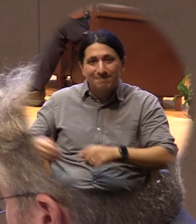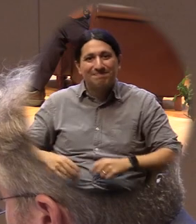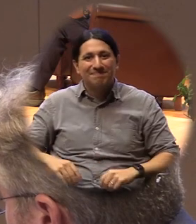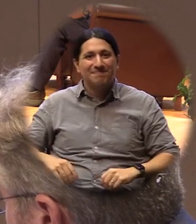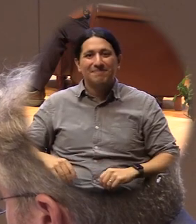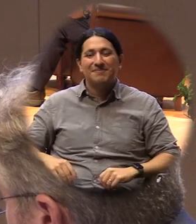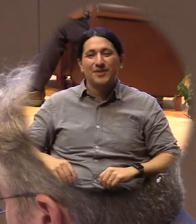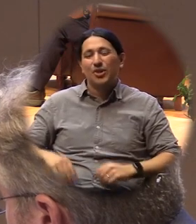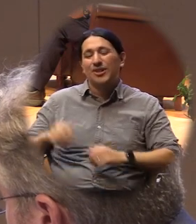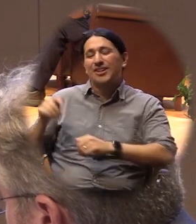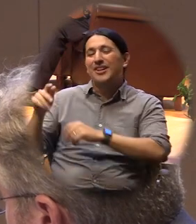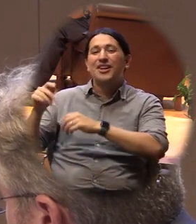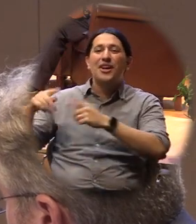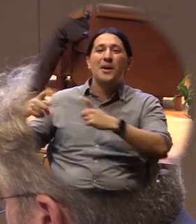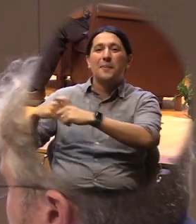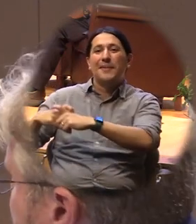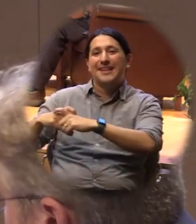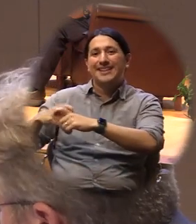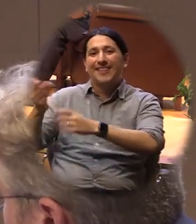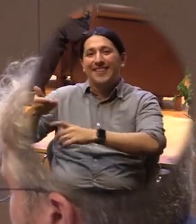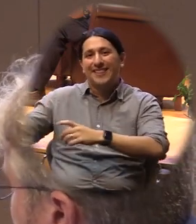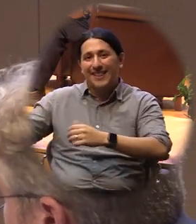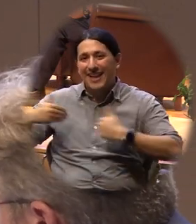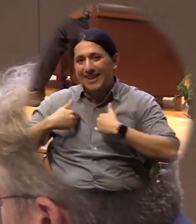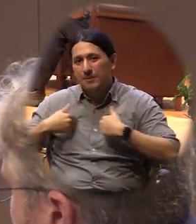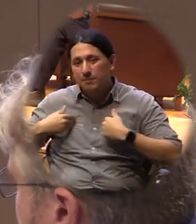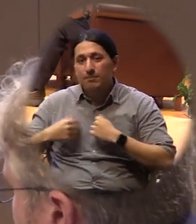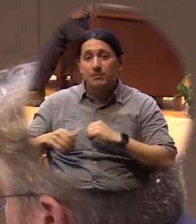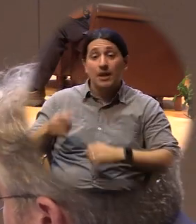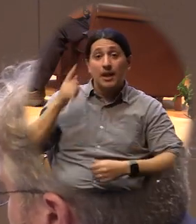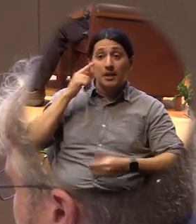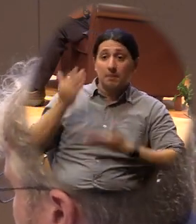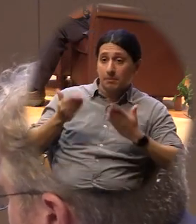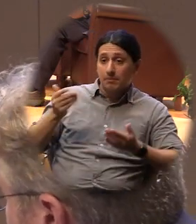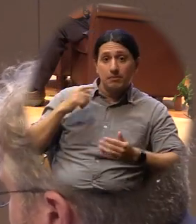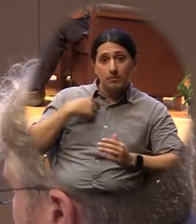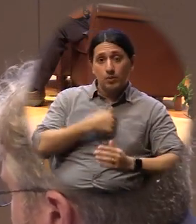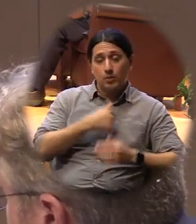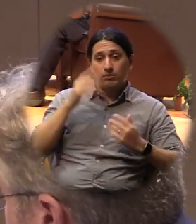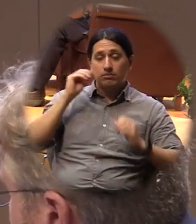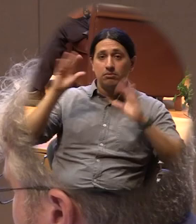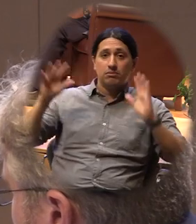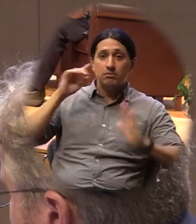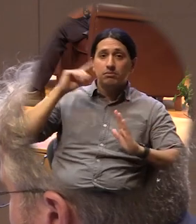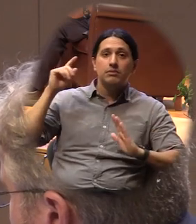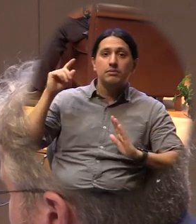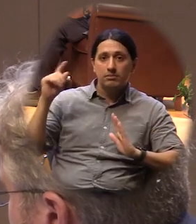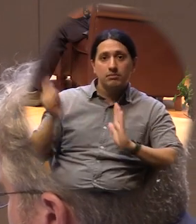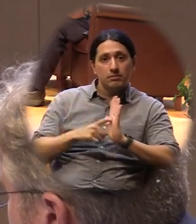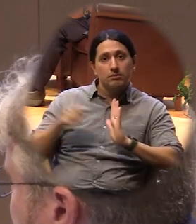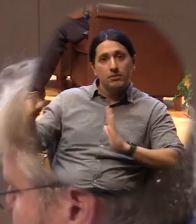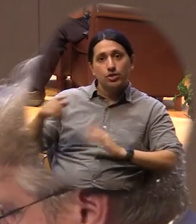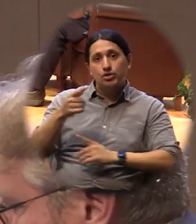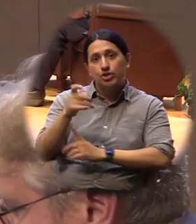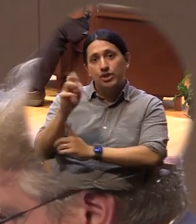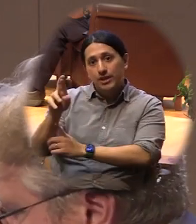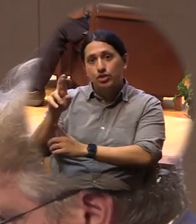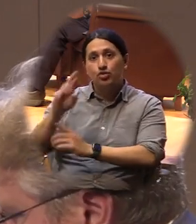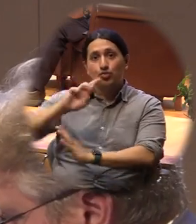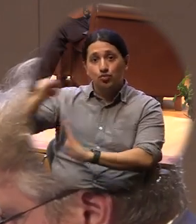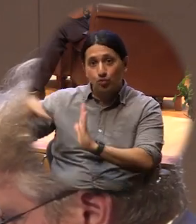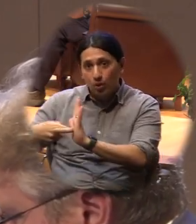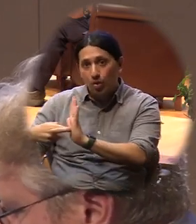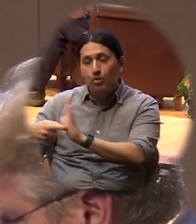we probably see gender roles within the animal kingdom in a similar way that we see social gender roles